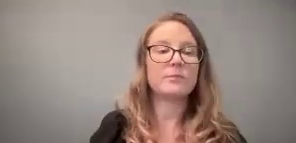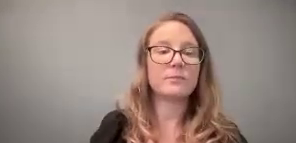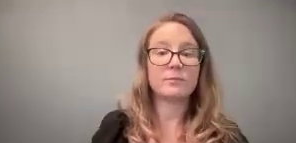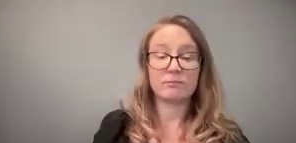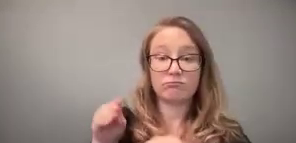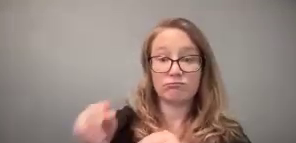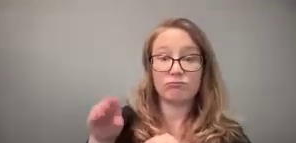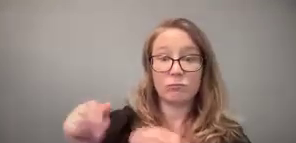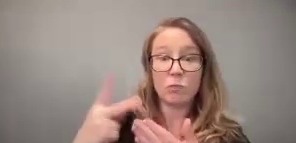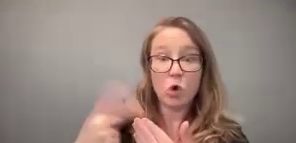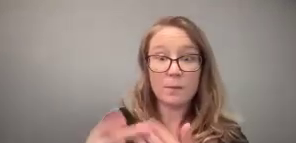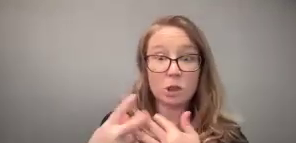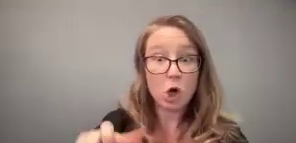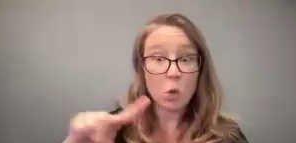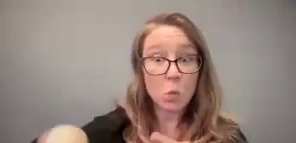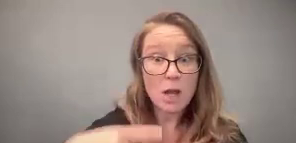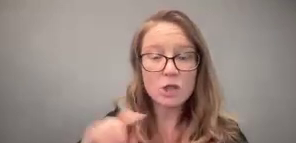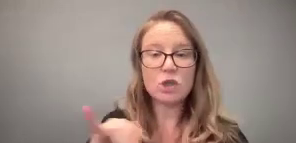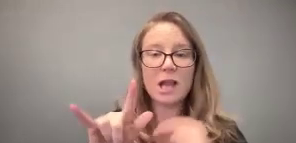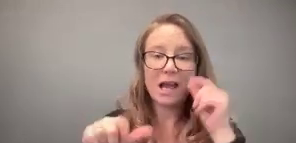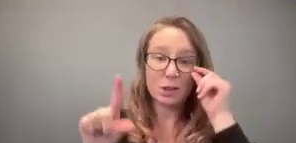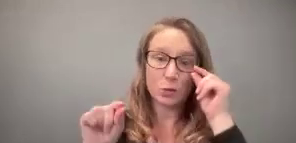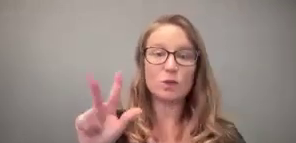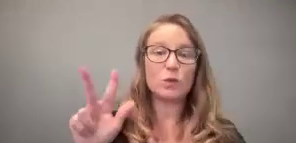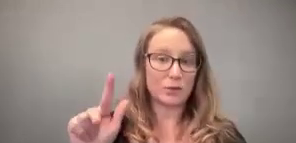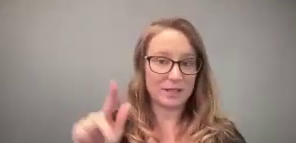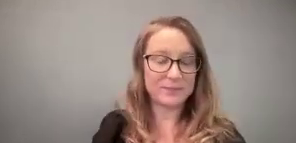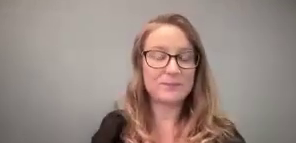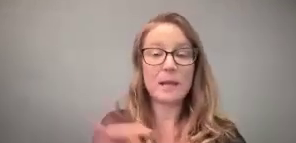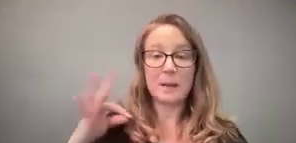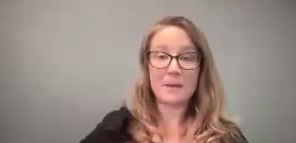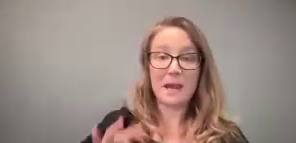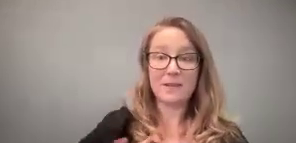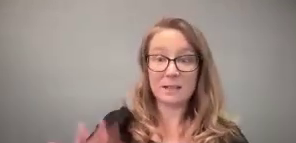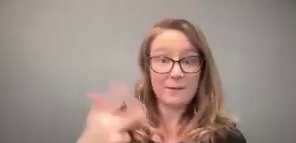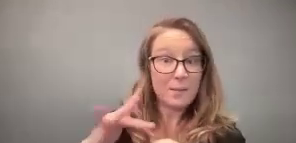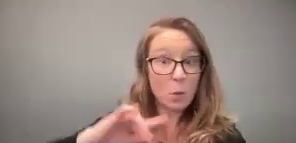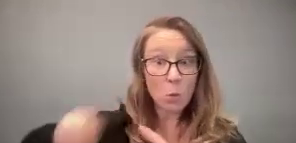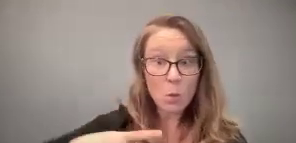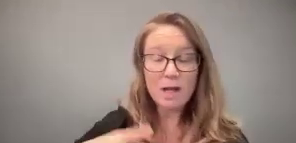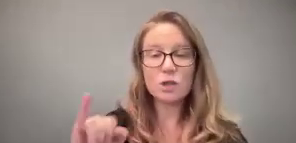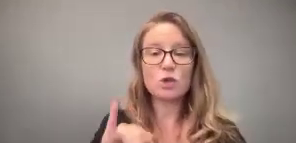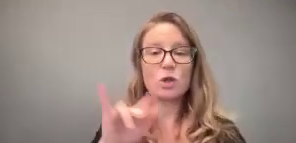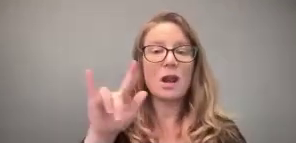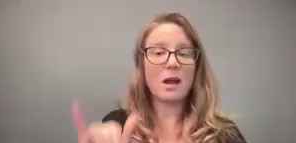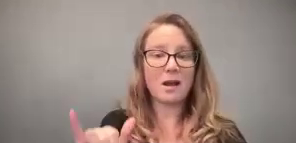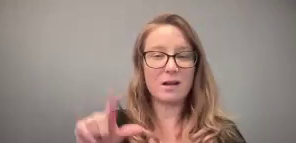to the program began in July of 2023, and the benefits will become available in July